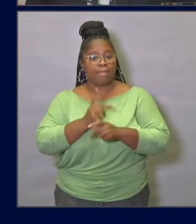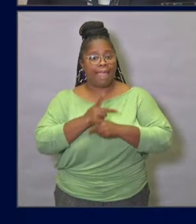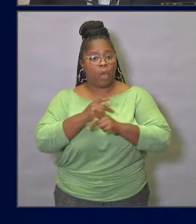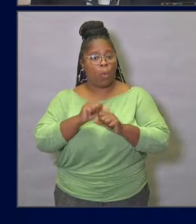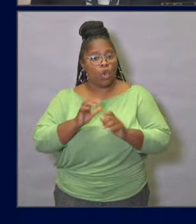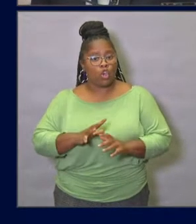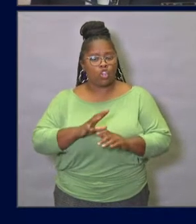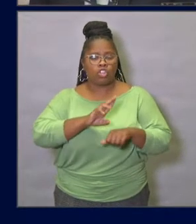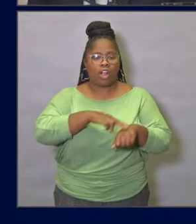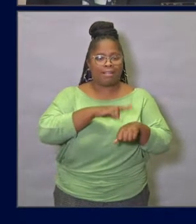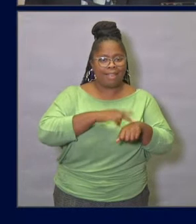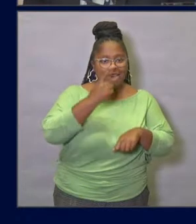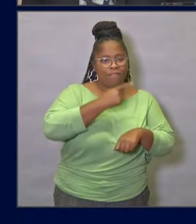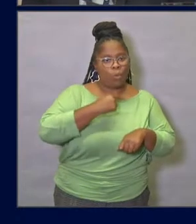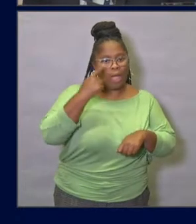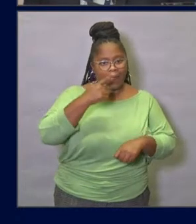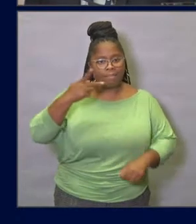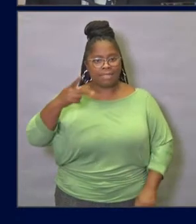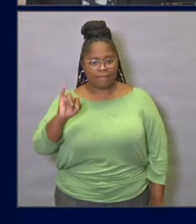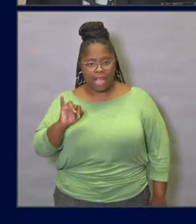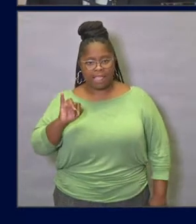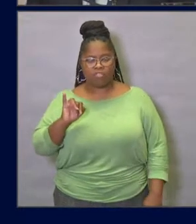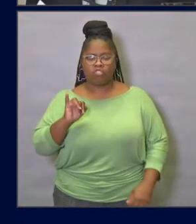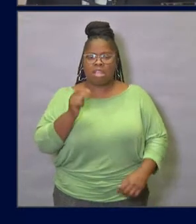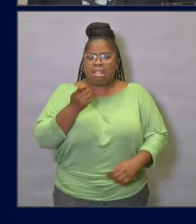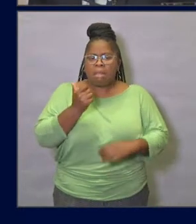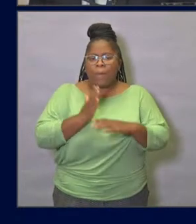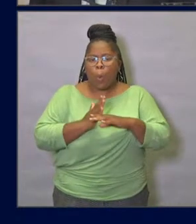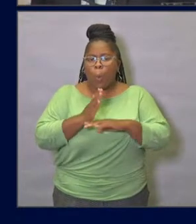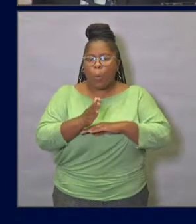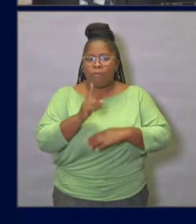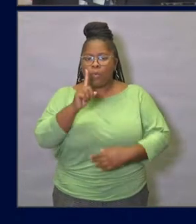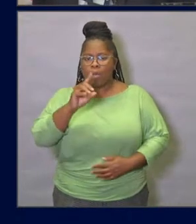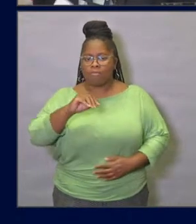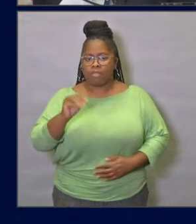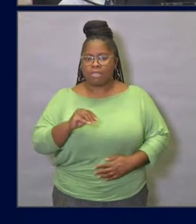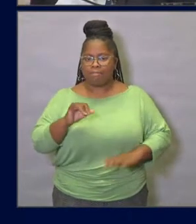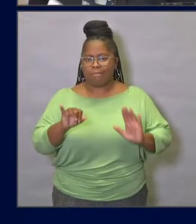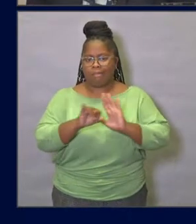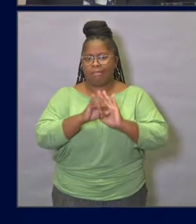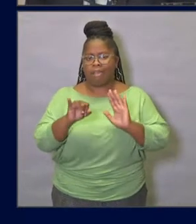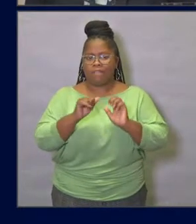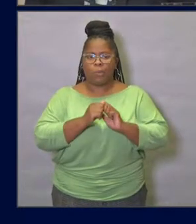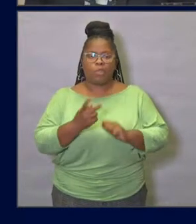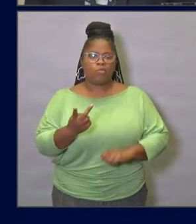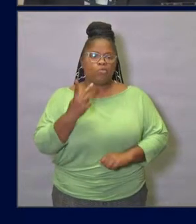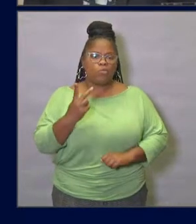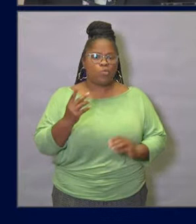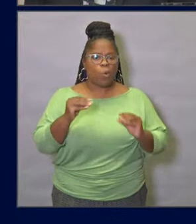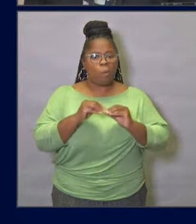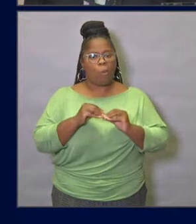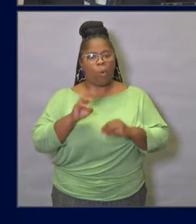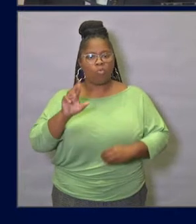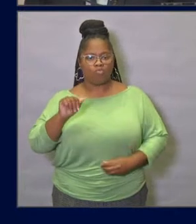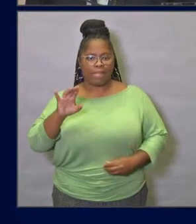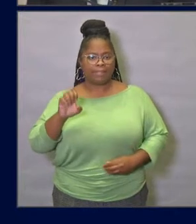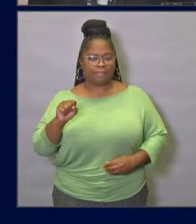Native Hawaiian and Pacific Islanders, and slightly over 1% identified with 2 or more